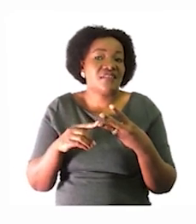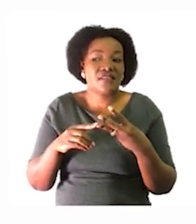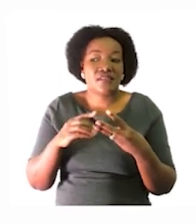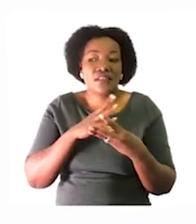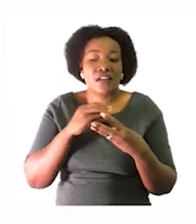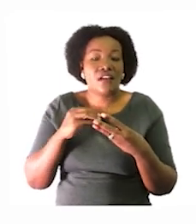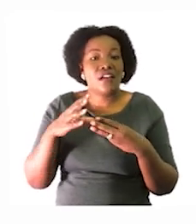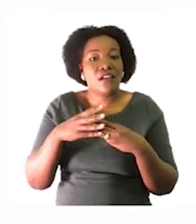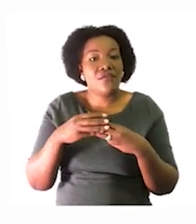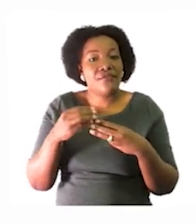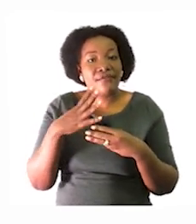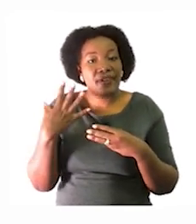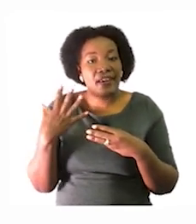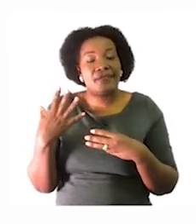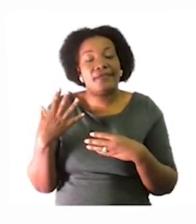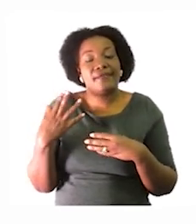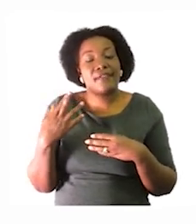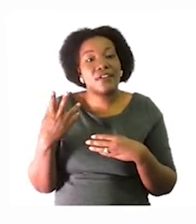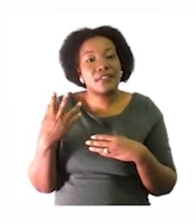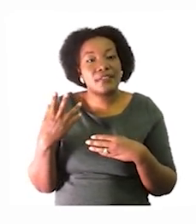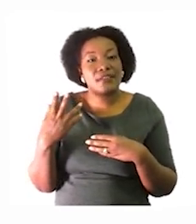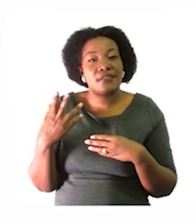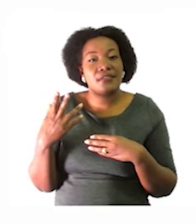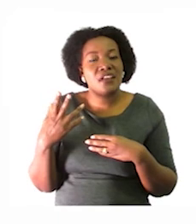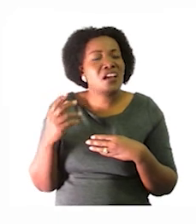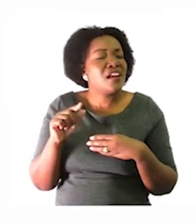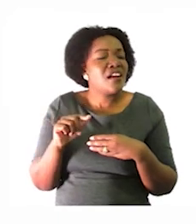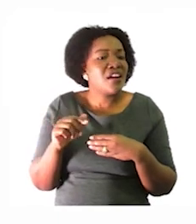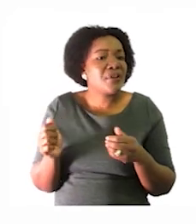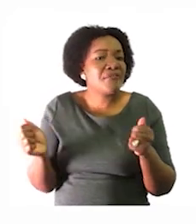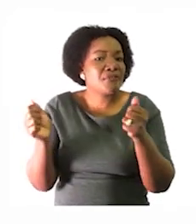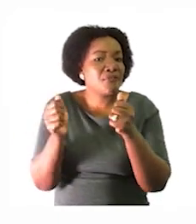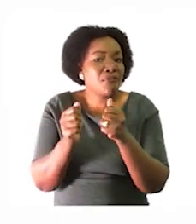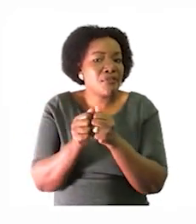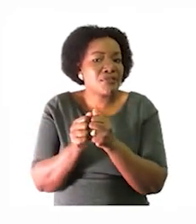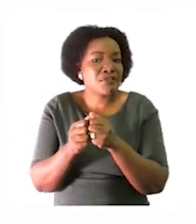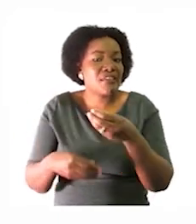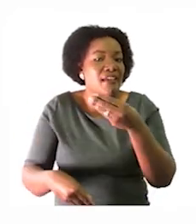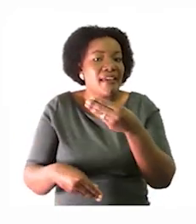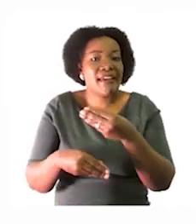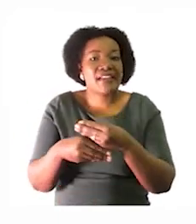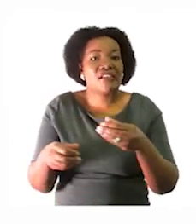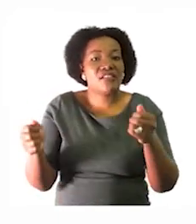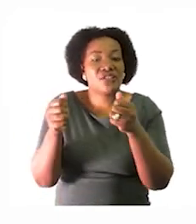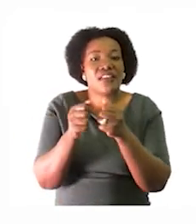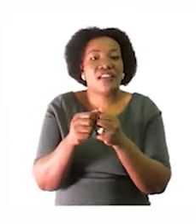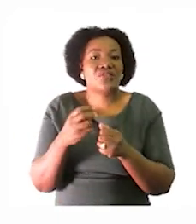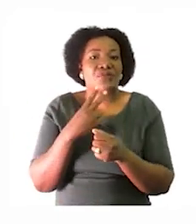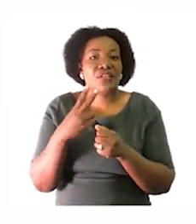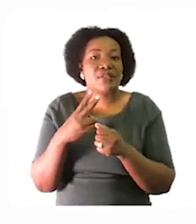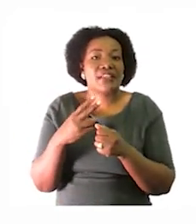and at the third $5. So we have to add how much money he spent all